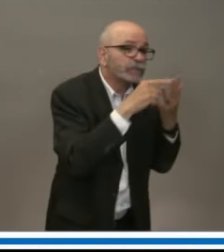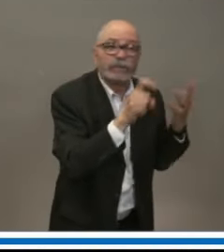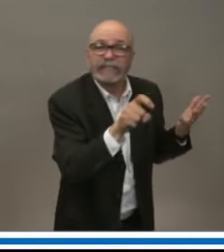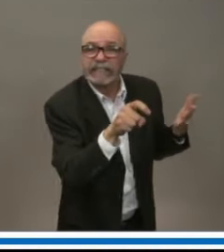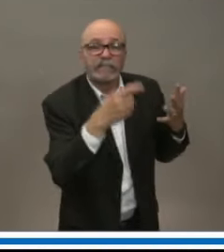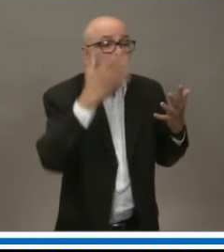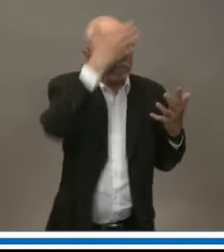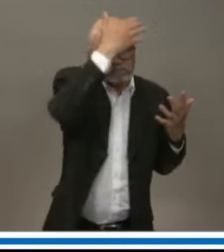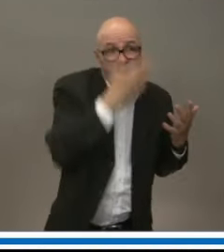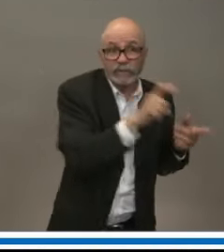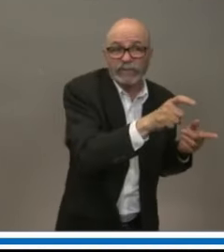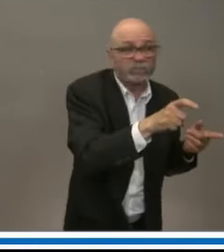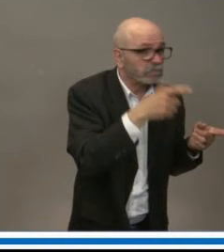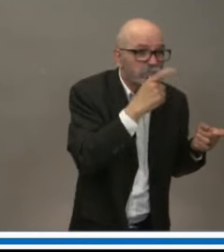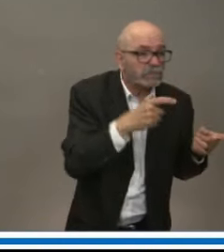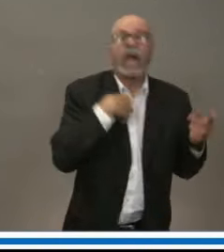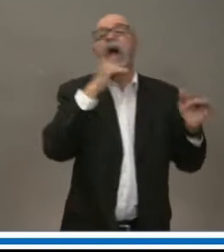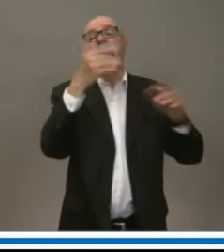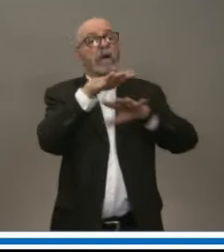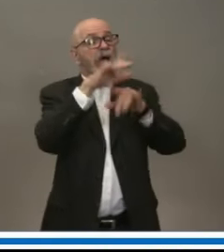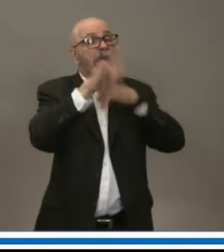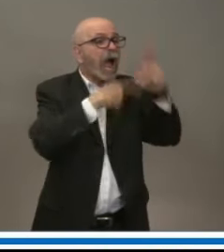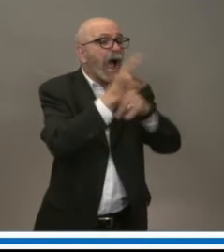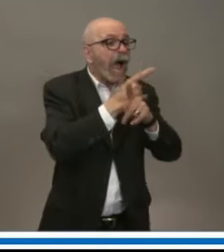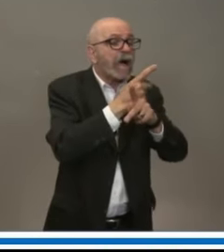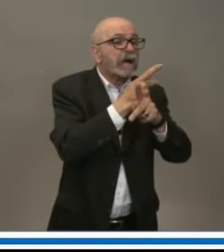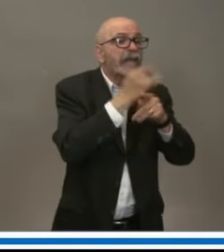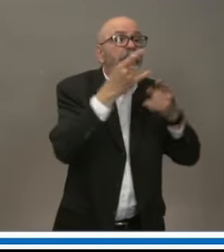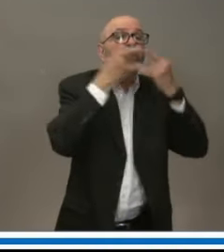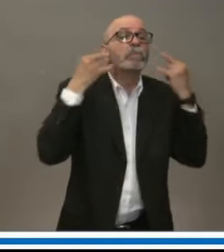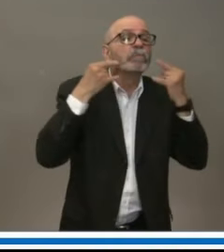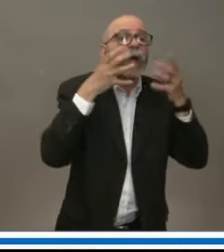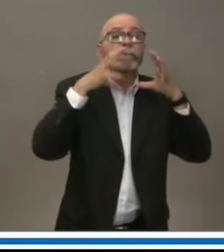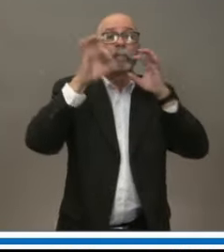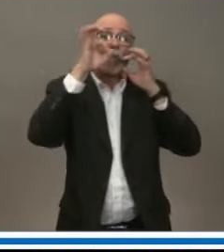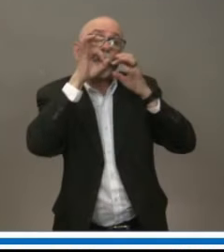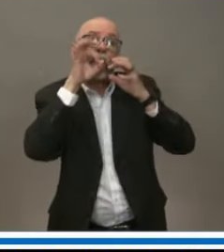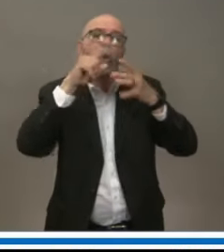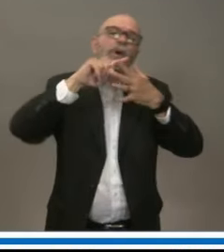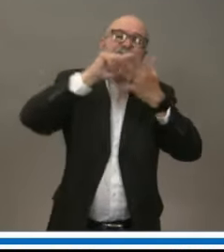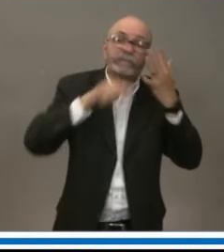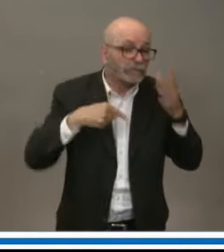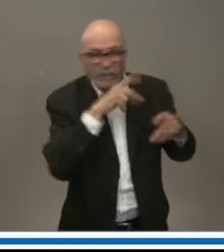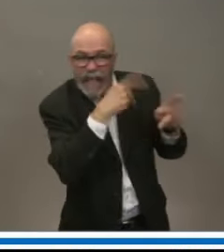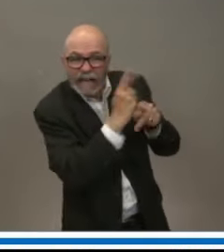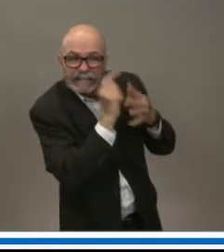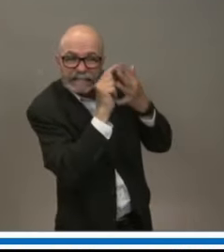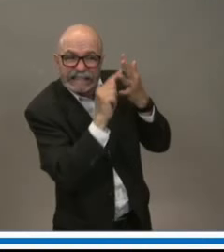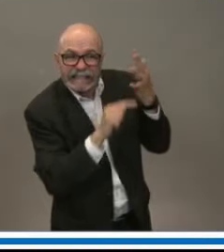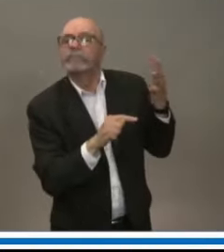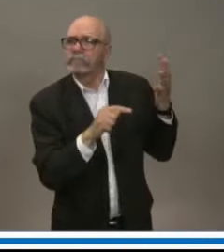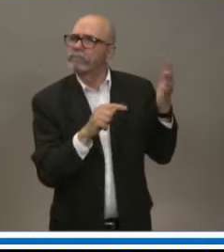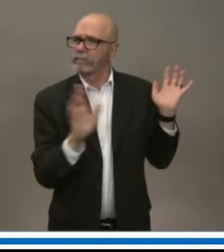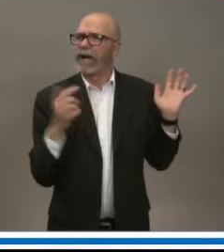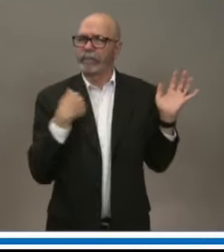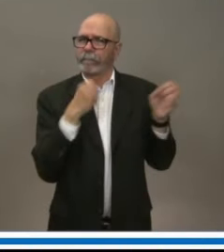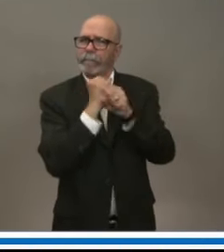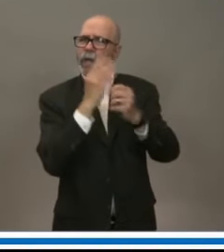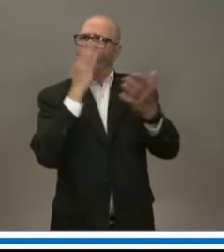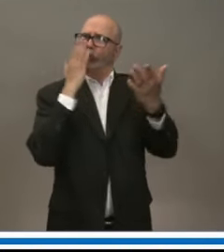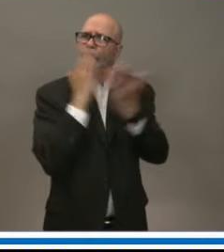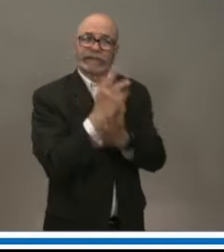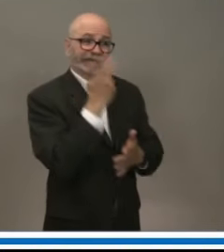masks, and that would go through the health protocol in that particular facility in our system. And it's also, we need to continue to make sure, as we've seen in other